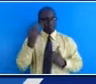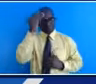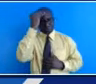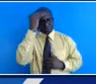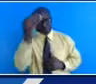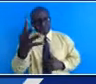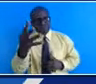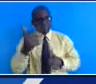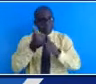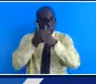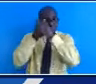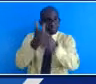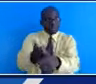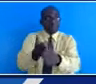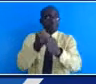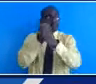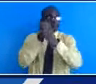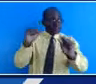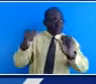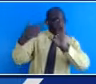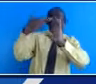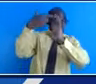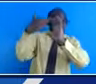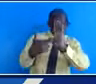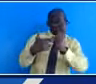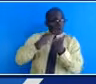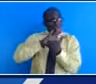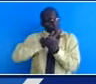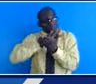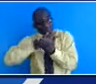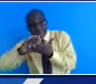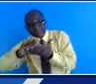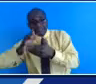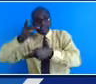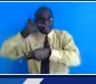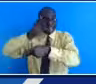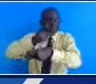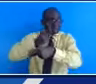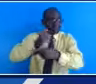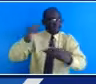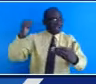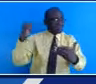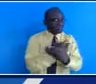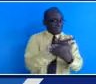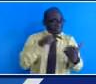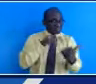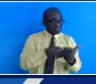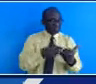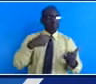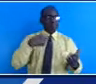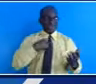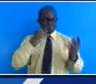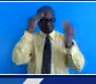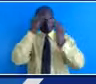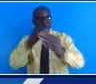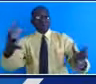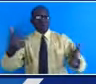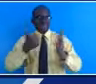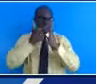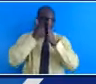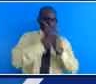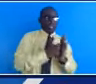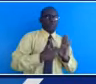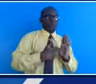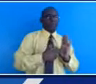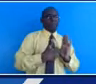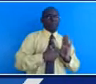places represented here, I feel extremely confident to go to eat. And that's the whole idea about people feeling more confident, being more safe, and